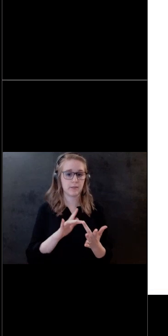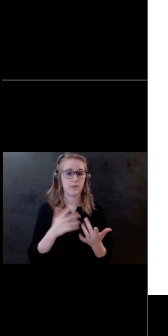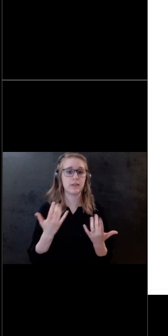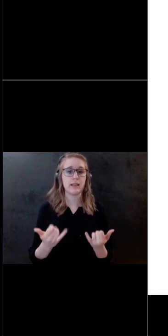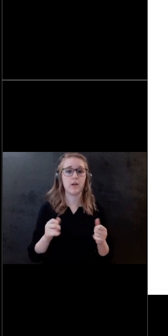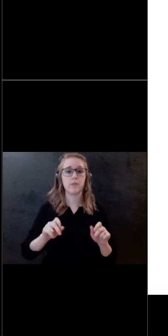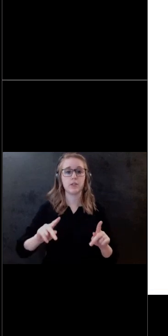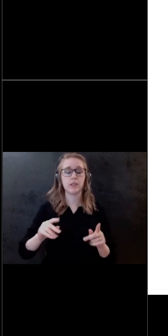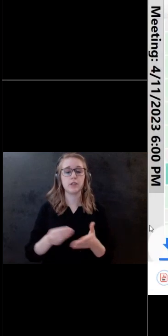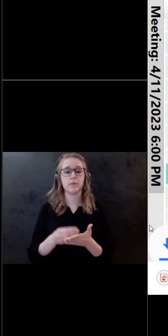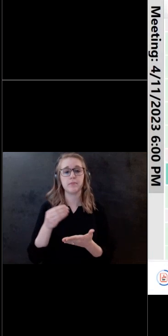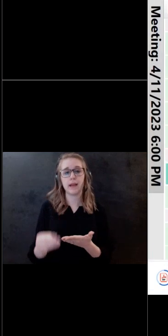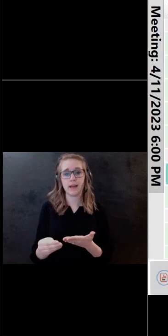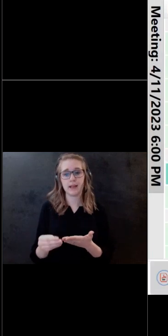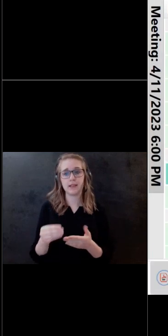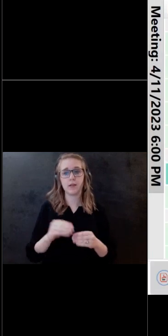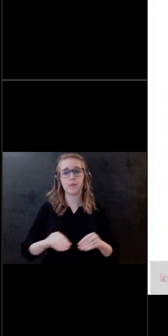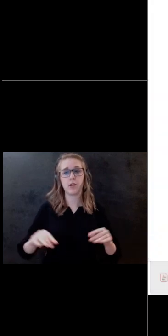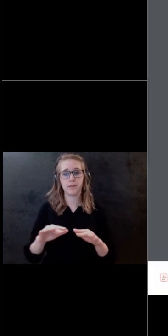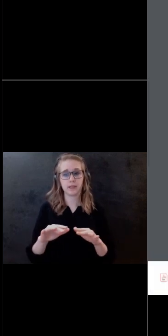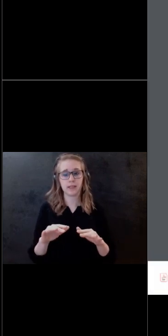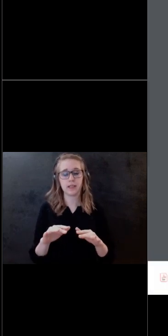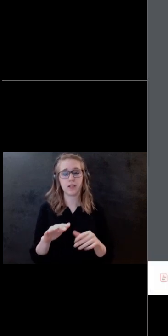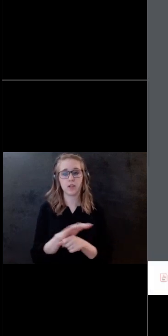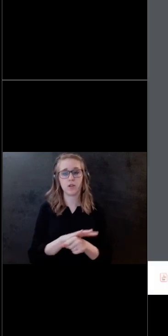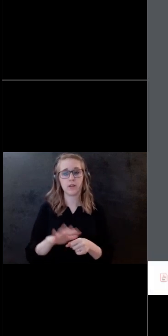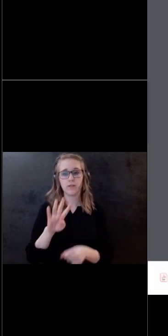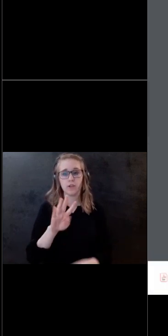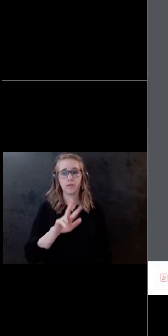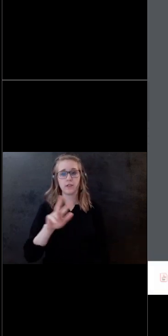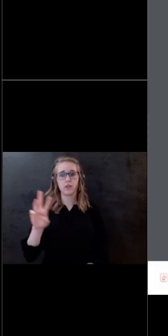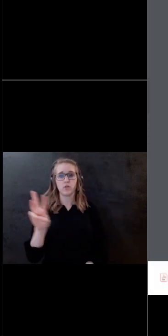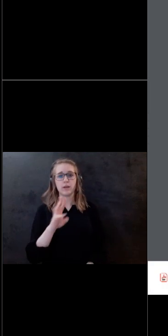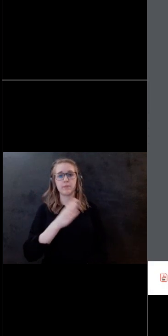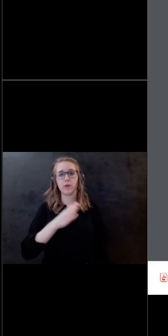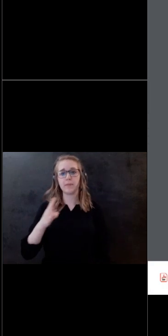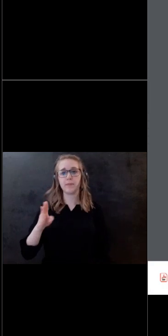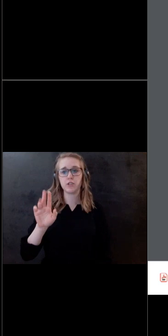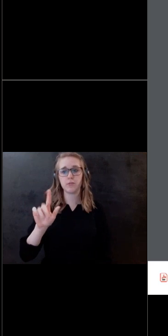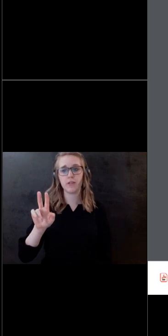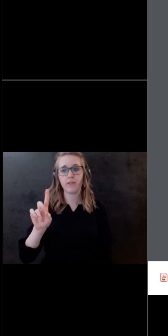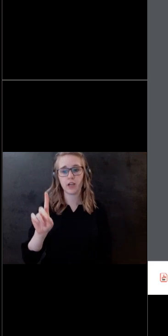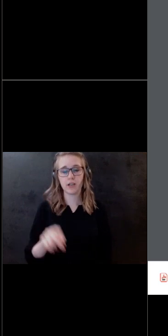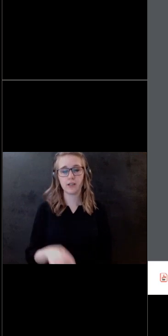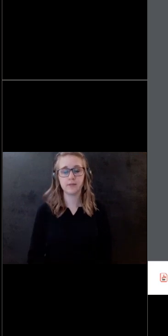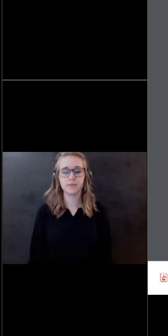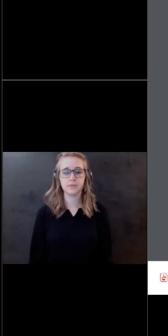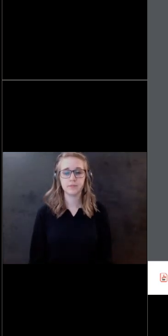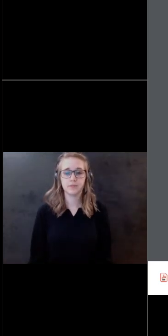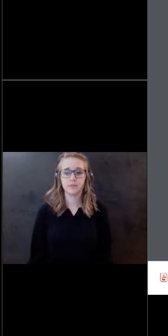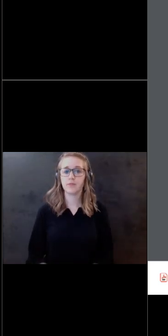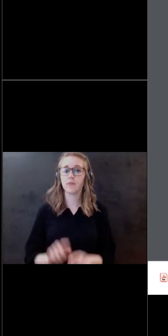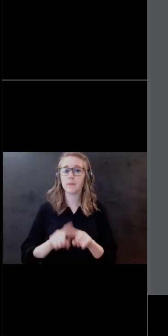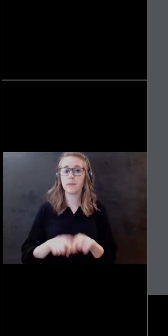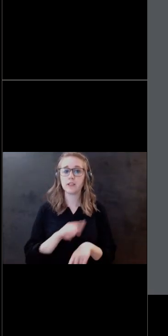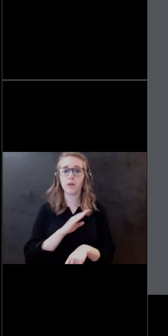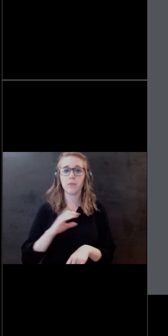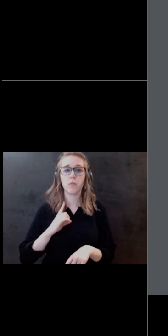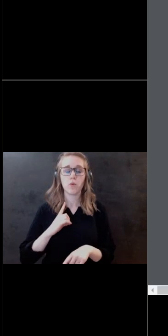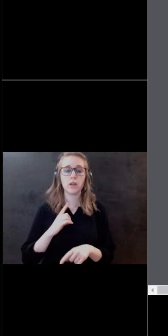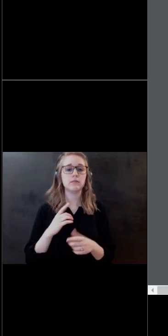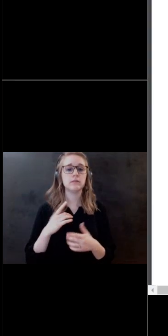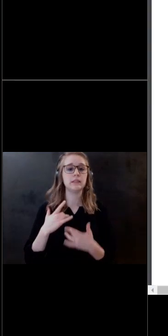purchase the property located at 433 West Boynton Beach Boulevard. Based on board direction previously that